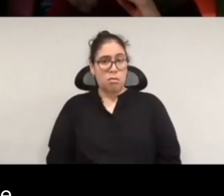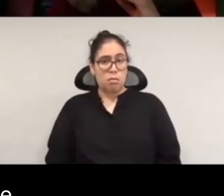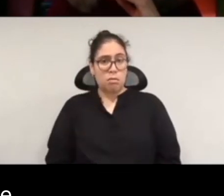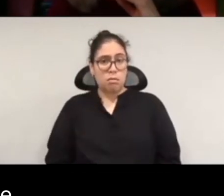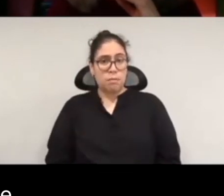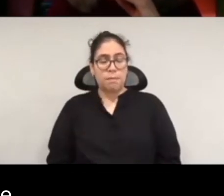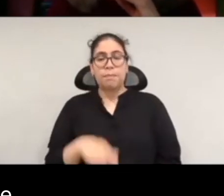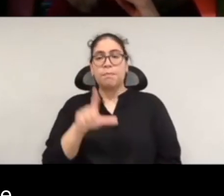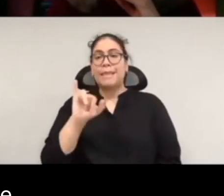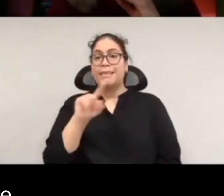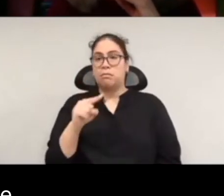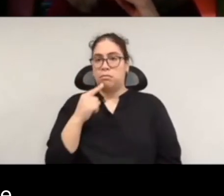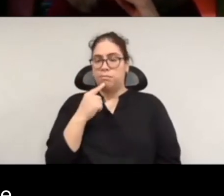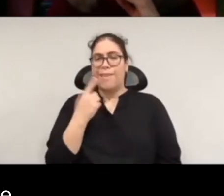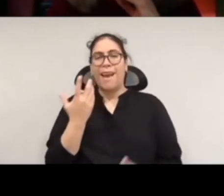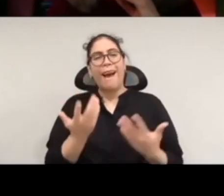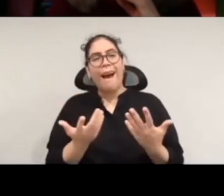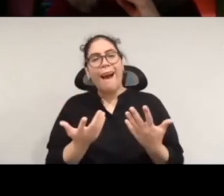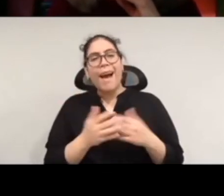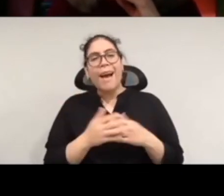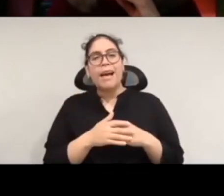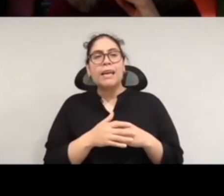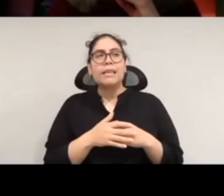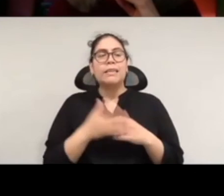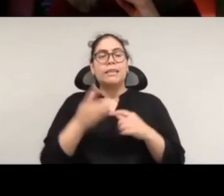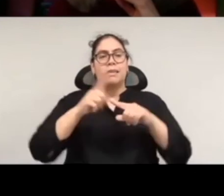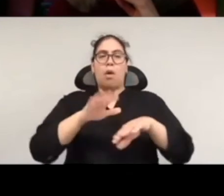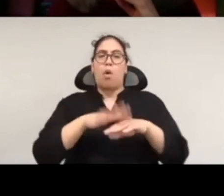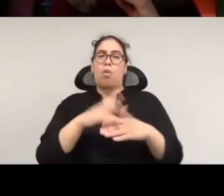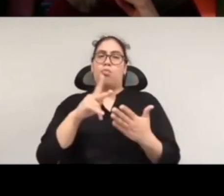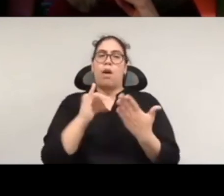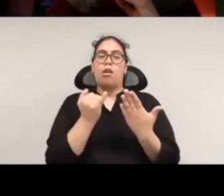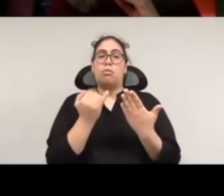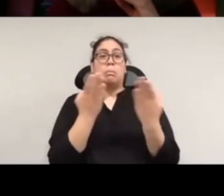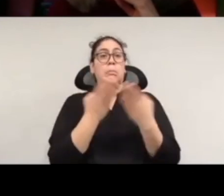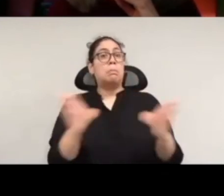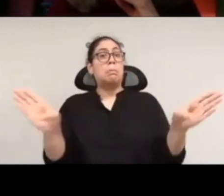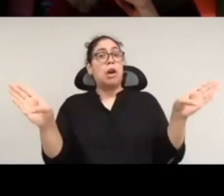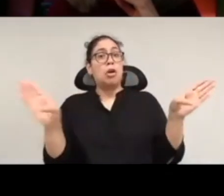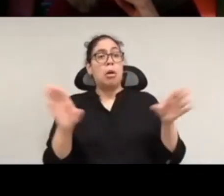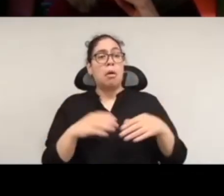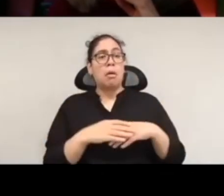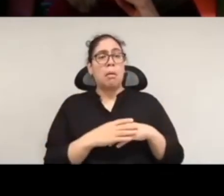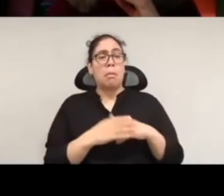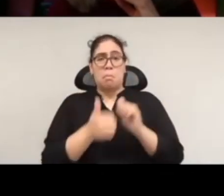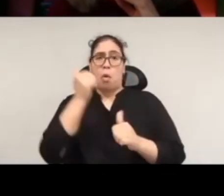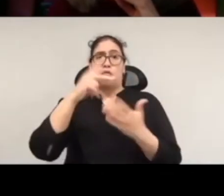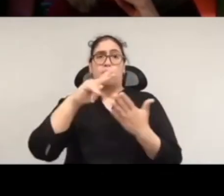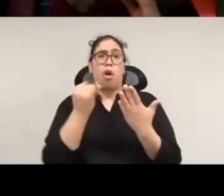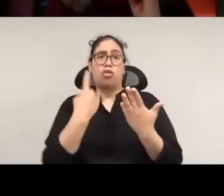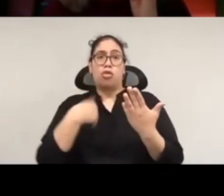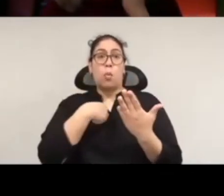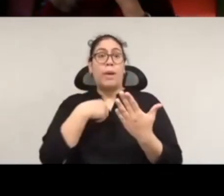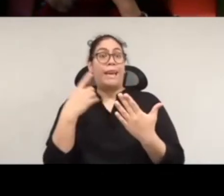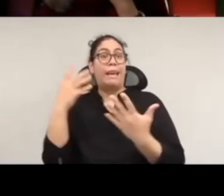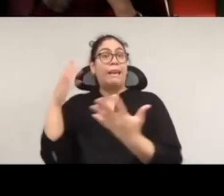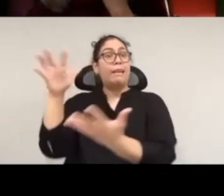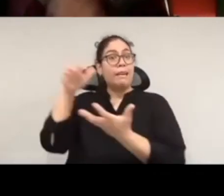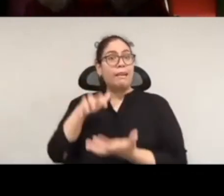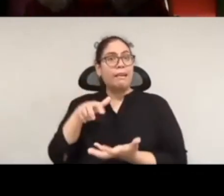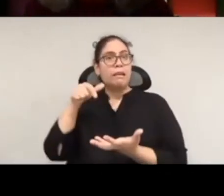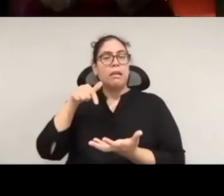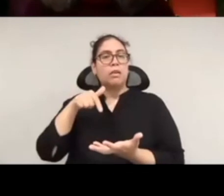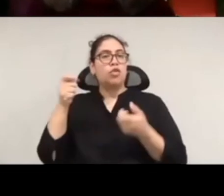It depends on the project and the client. That's not generally for most of the projects we get, the